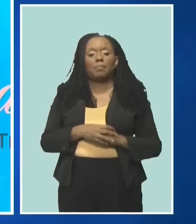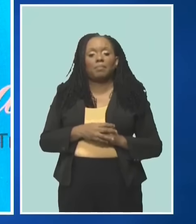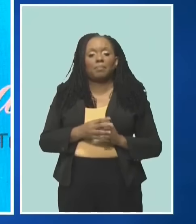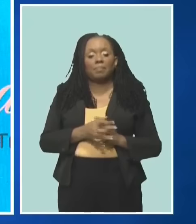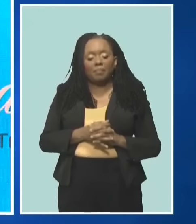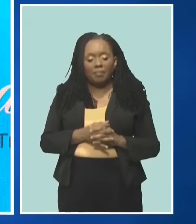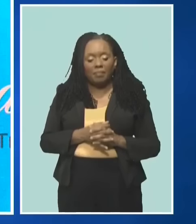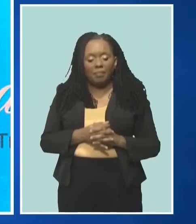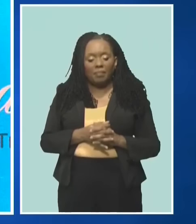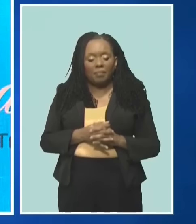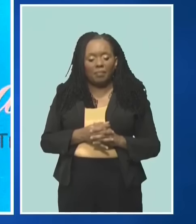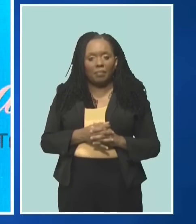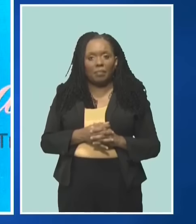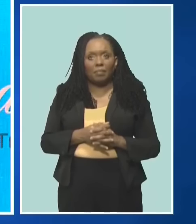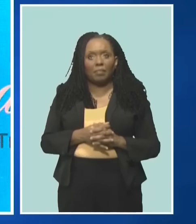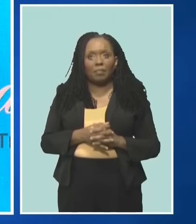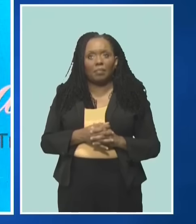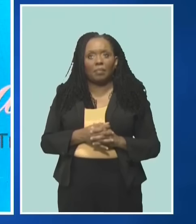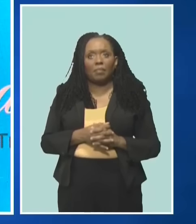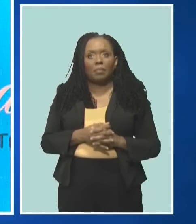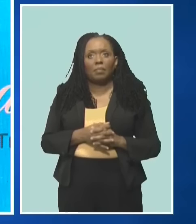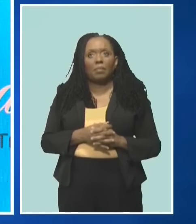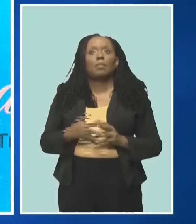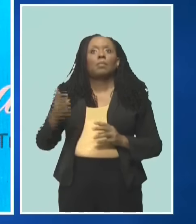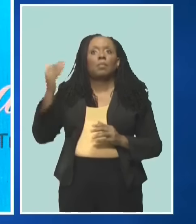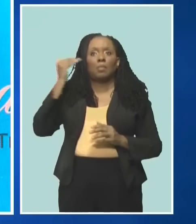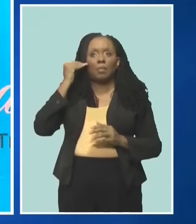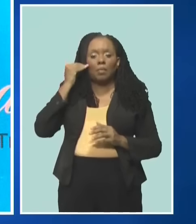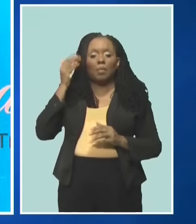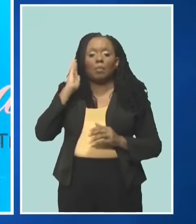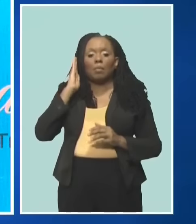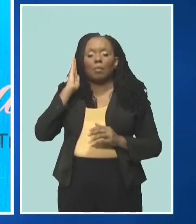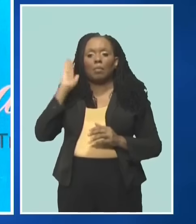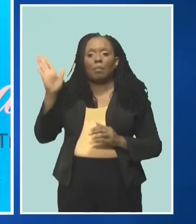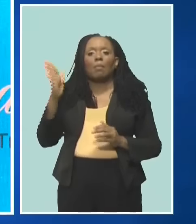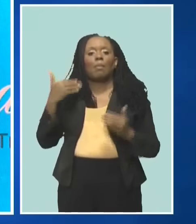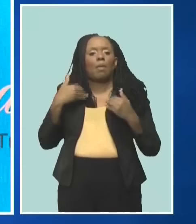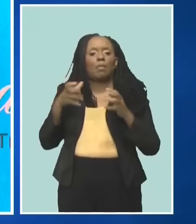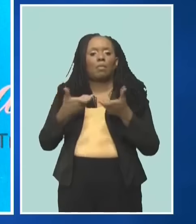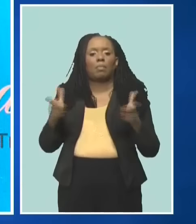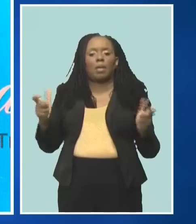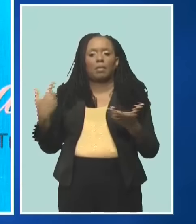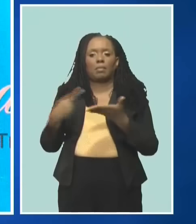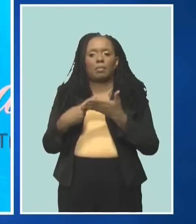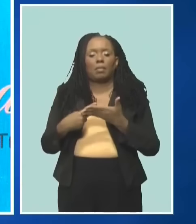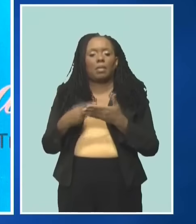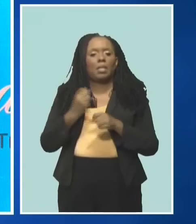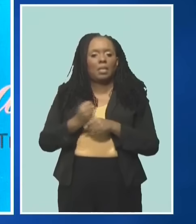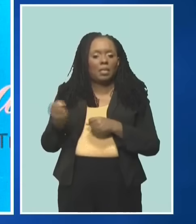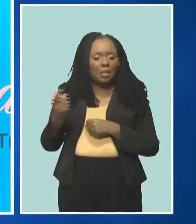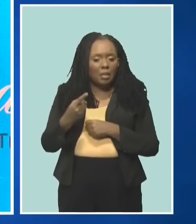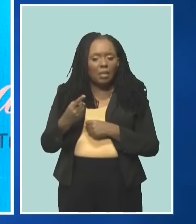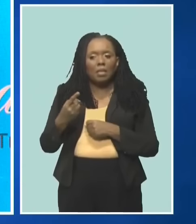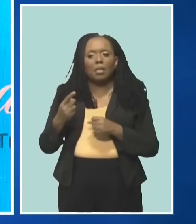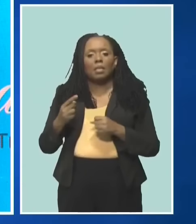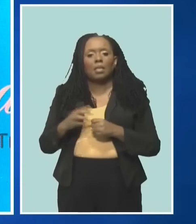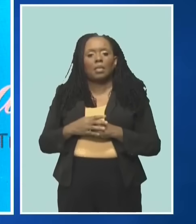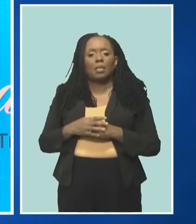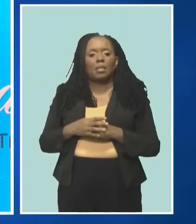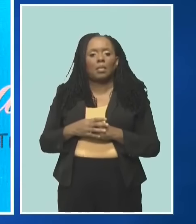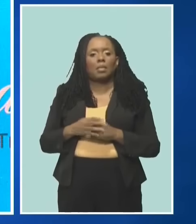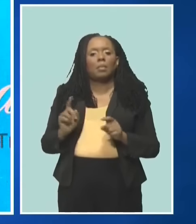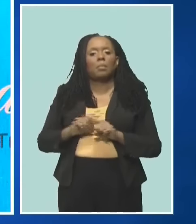at independence, or now with regathering with the Pride of Barbados next year or every month, and that it